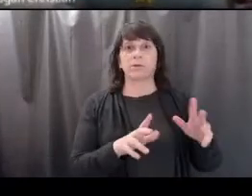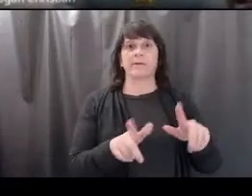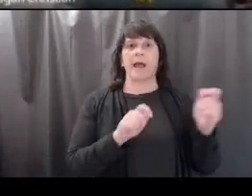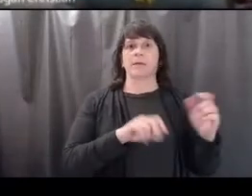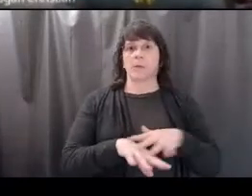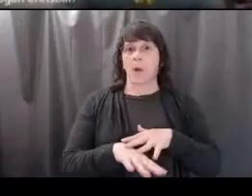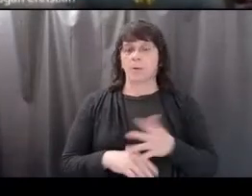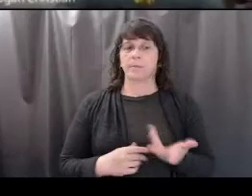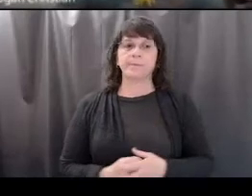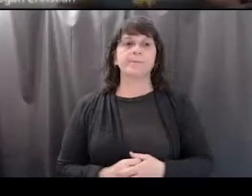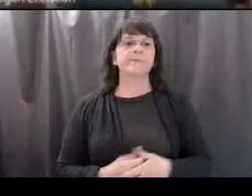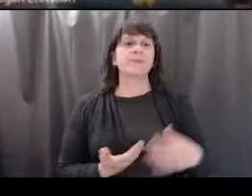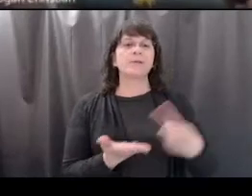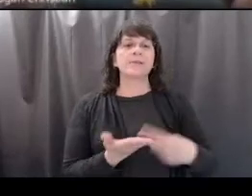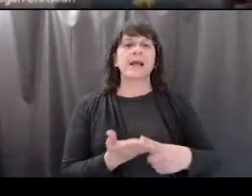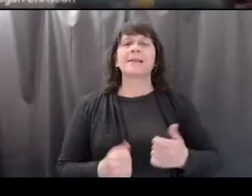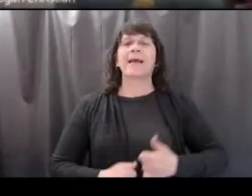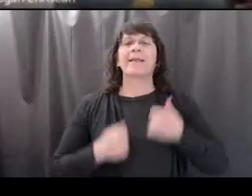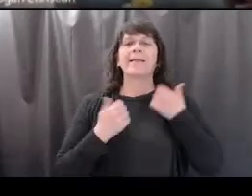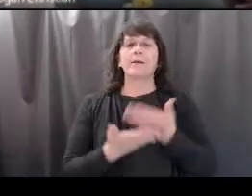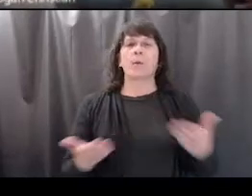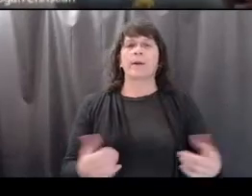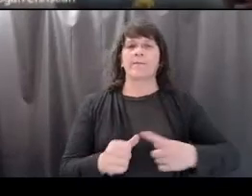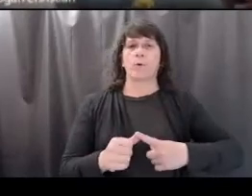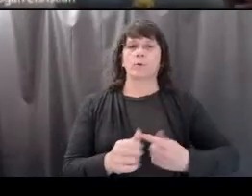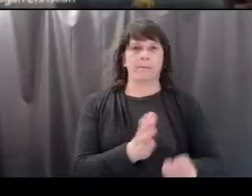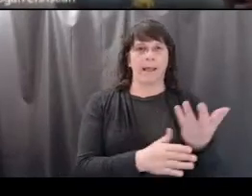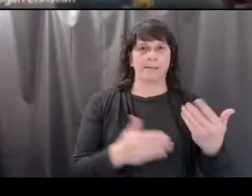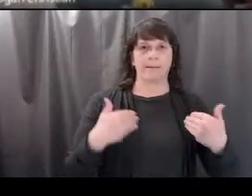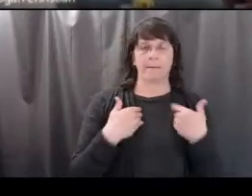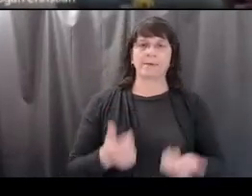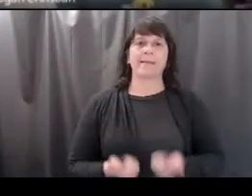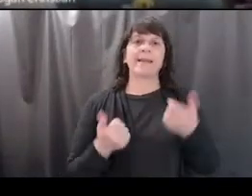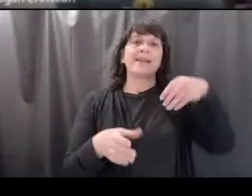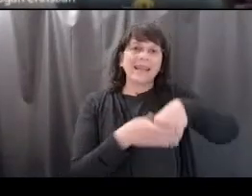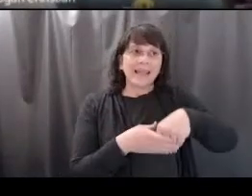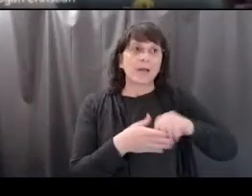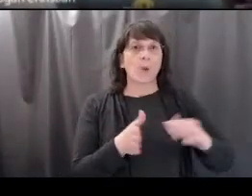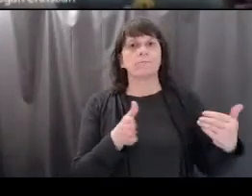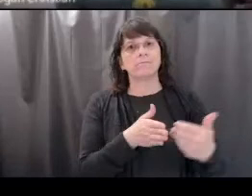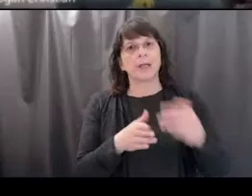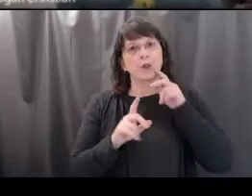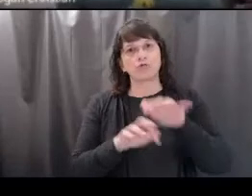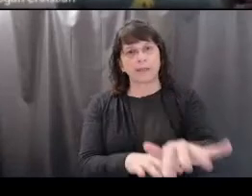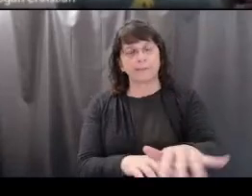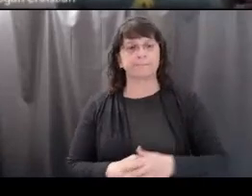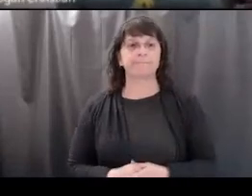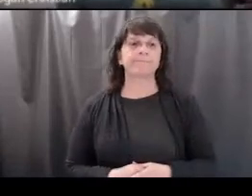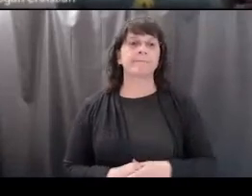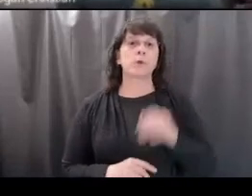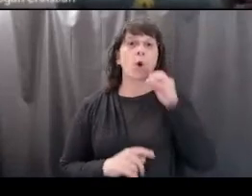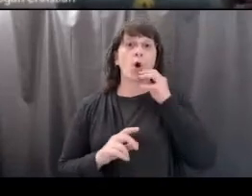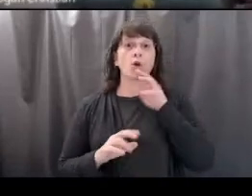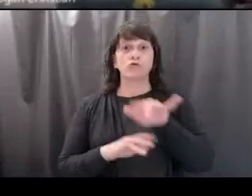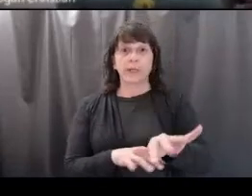Well, let's start by talking about just living organisms, plants and animals that live in and around streams. So as stream flow changes, in